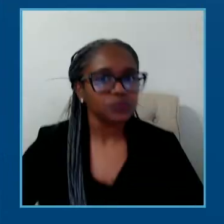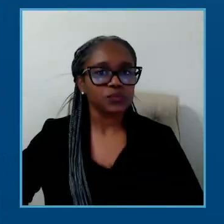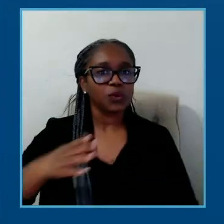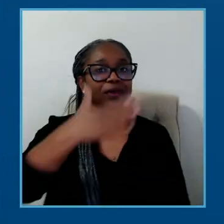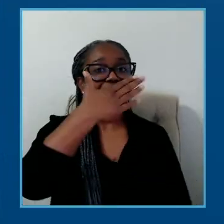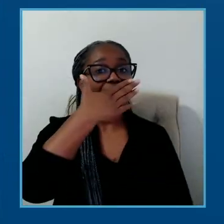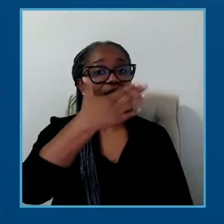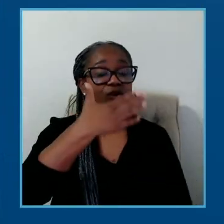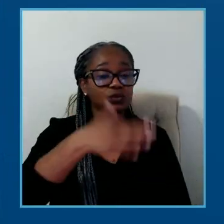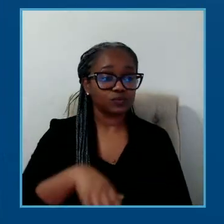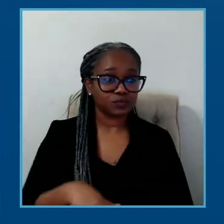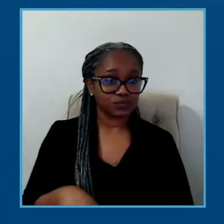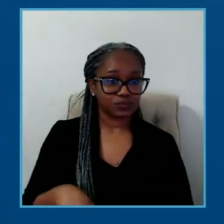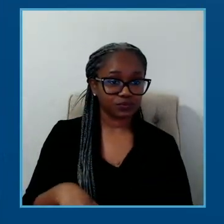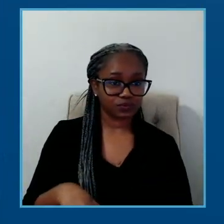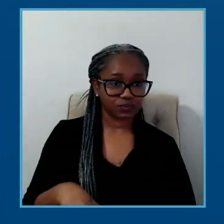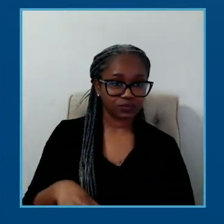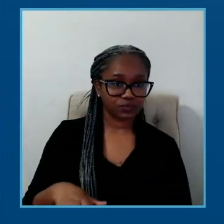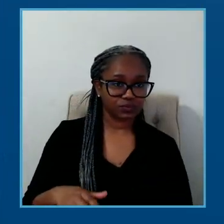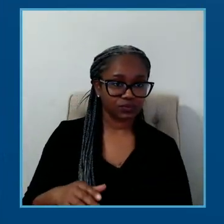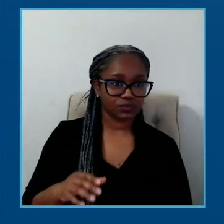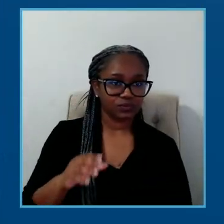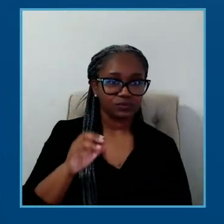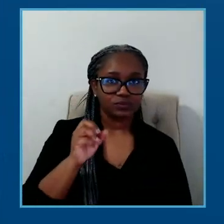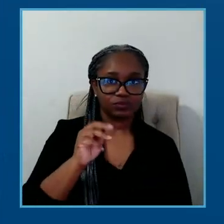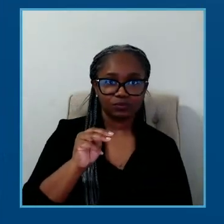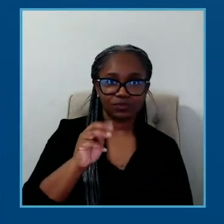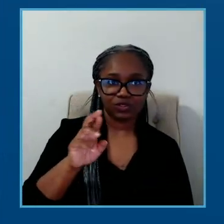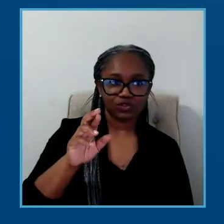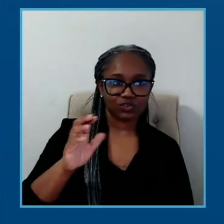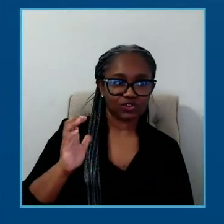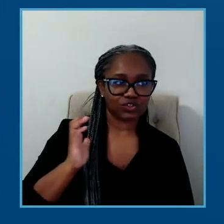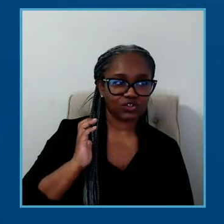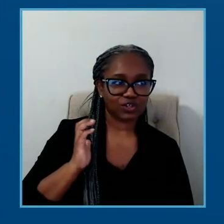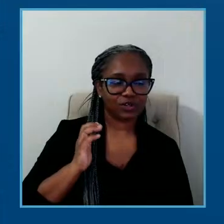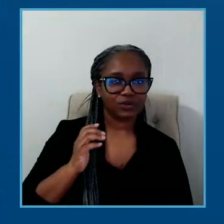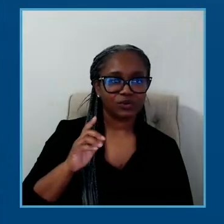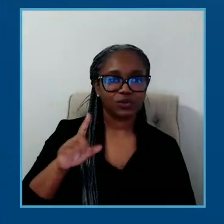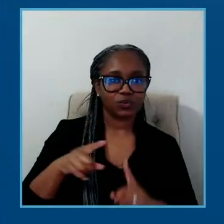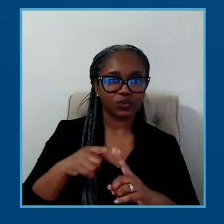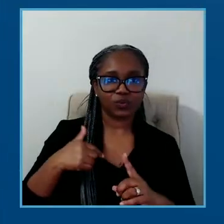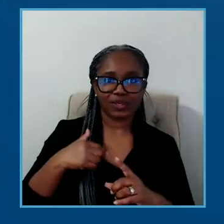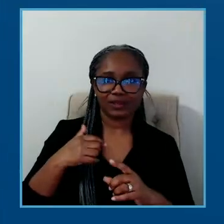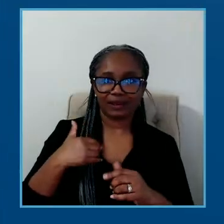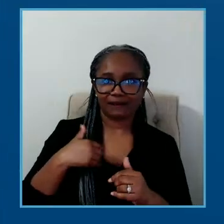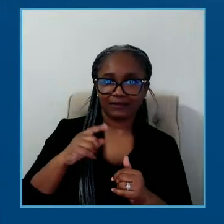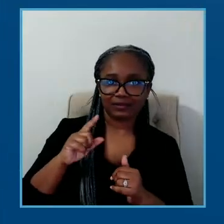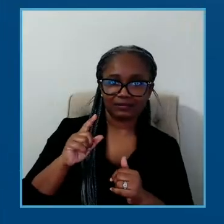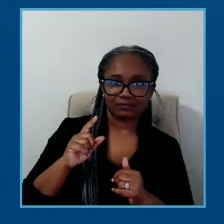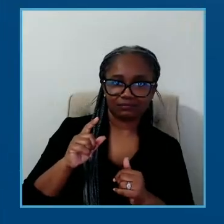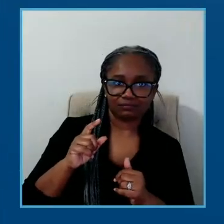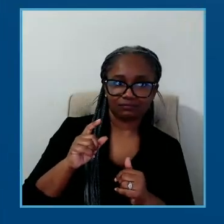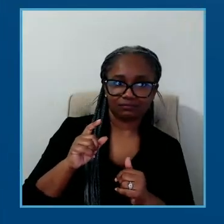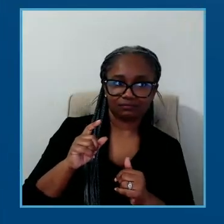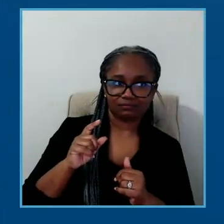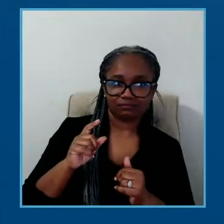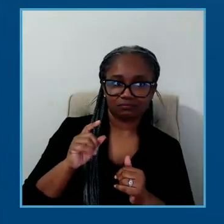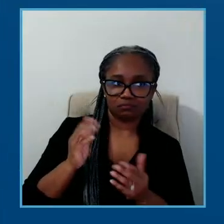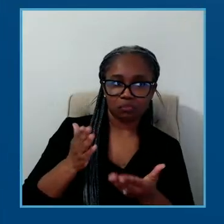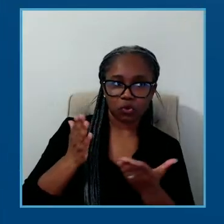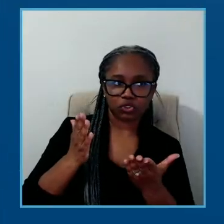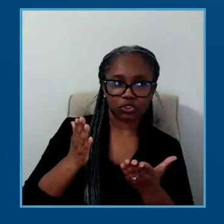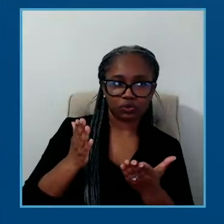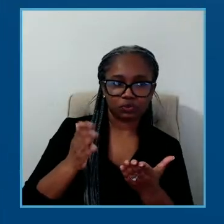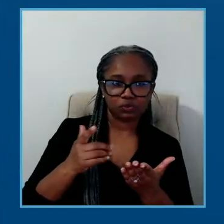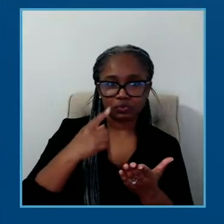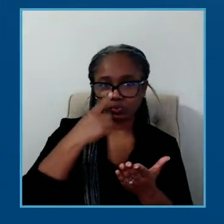Wendy, can we, or no, why don't we get a second? We got a motion. Can we get a second? Yeah. Can you unmute? Yes,